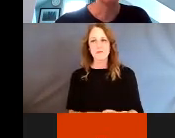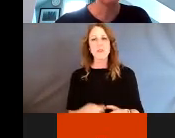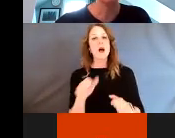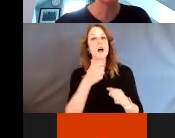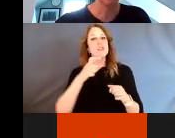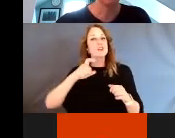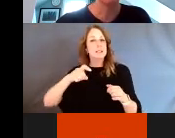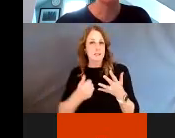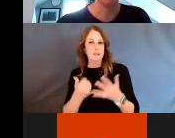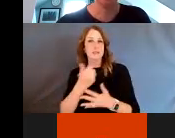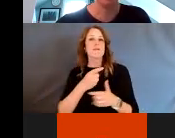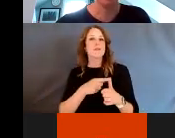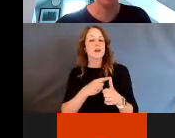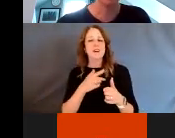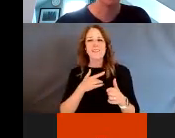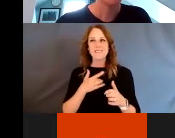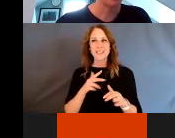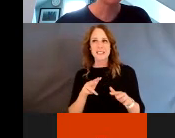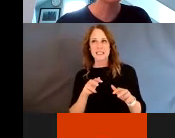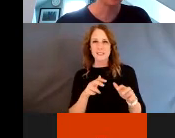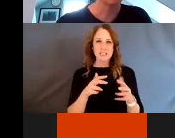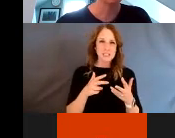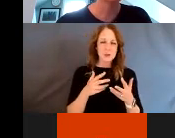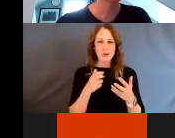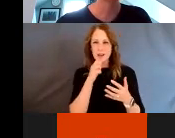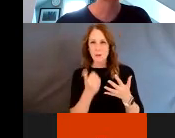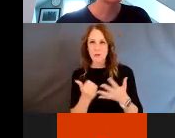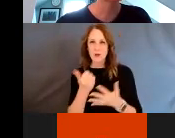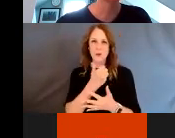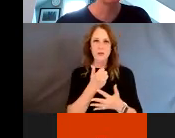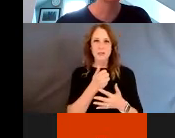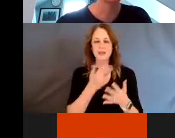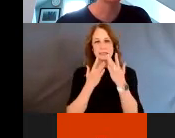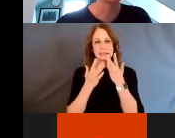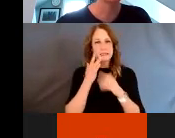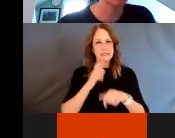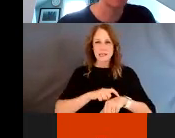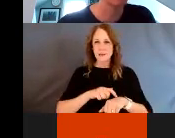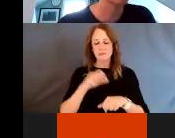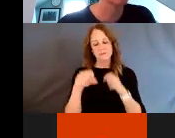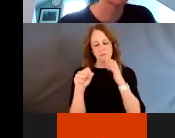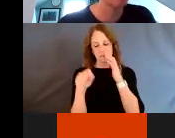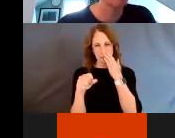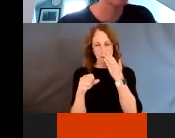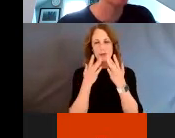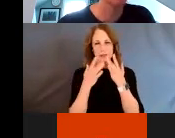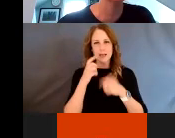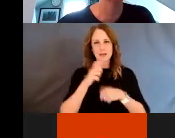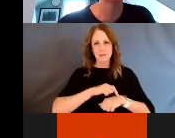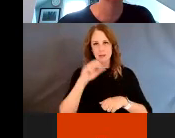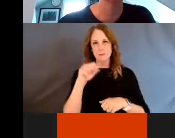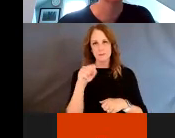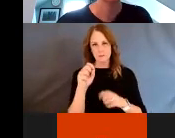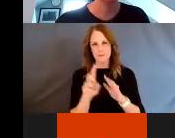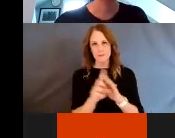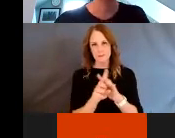feeling selfish or not making it a priority, lack of time. Absolutely. Lack of time is coming up a lot here. And that